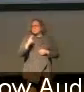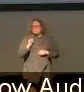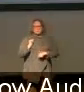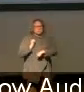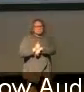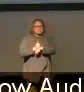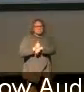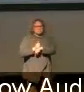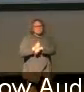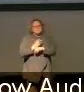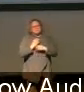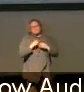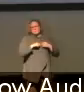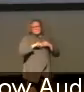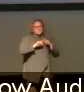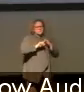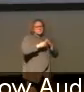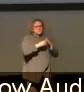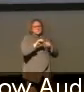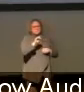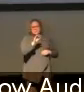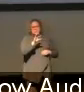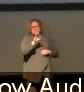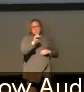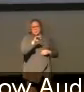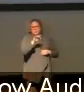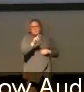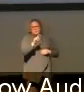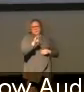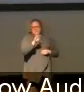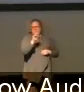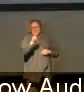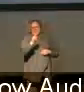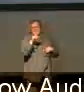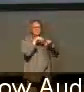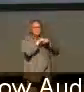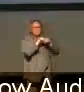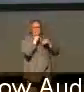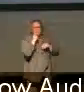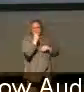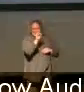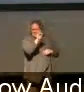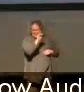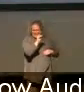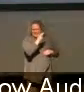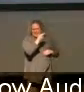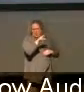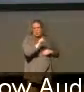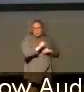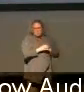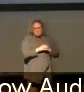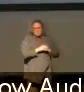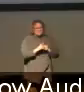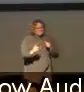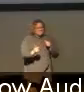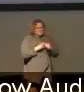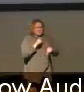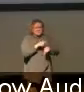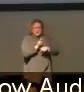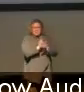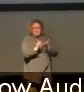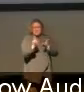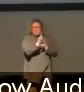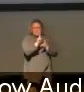80 hours. This was the first thing you probably heard that a health system had done this or a university. So collectively